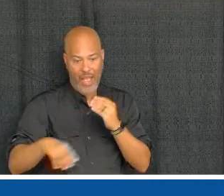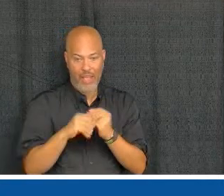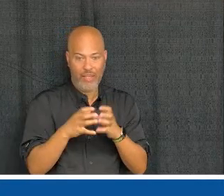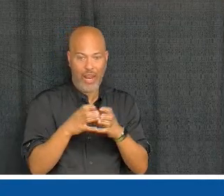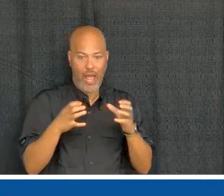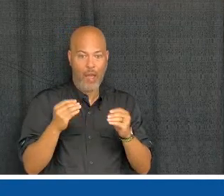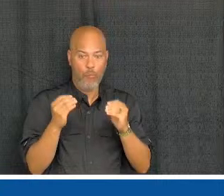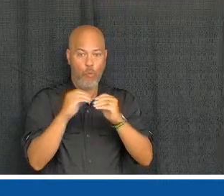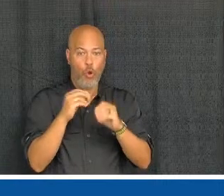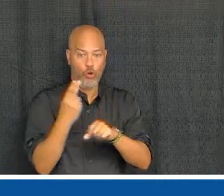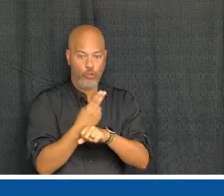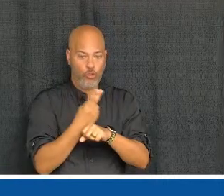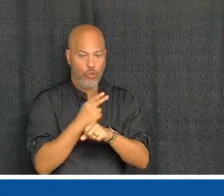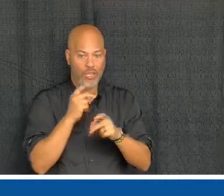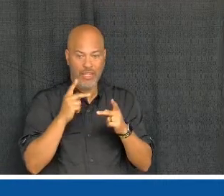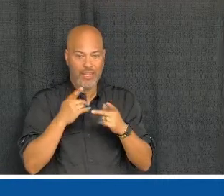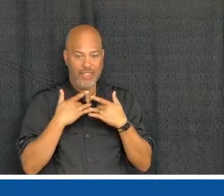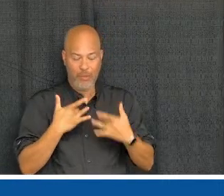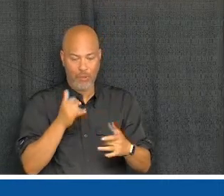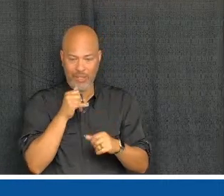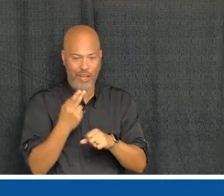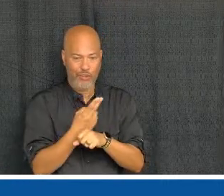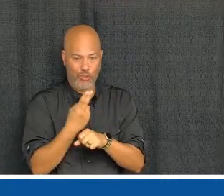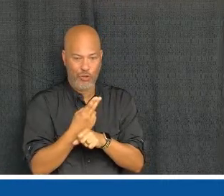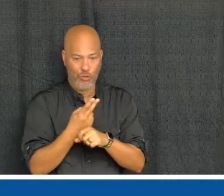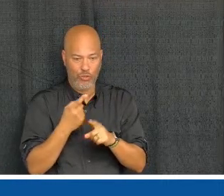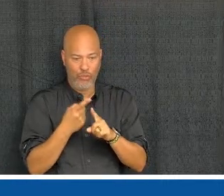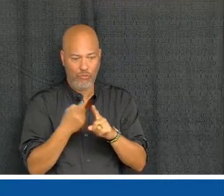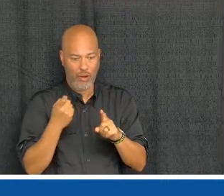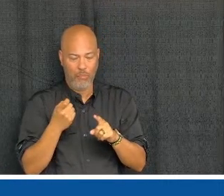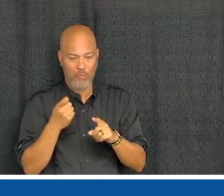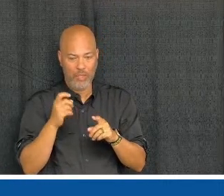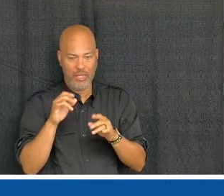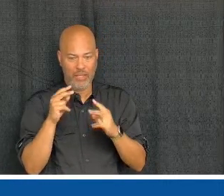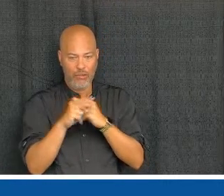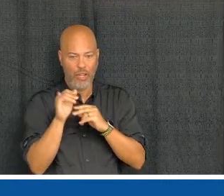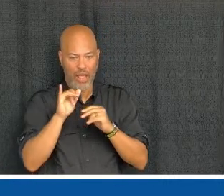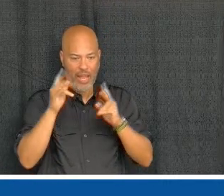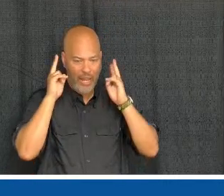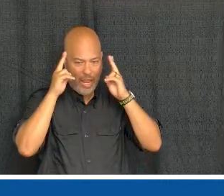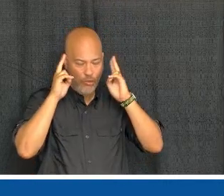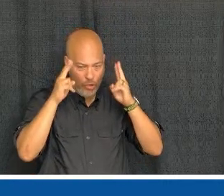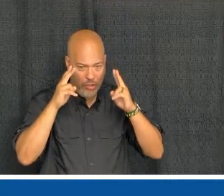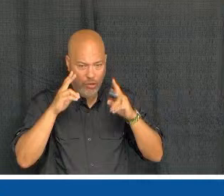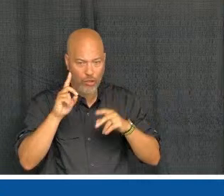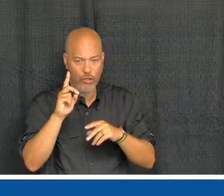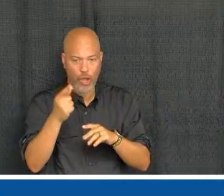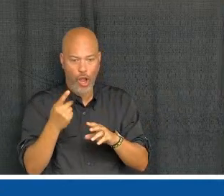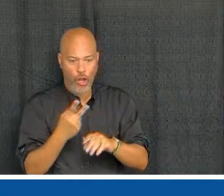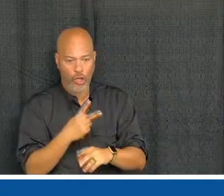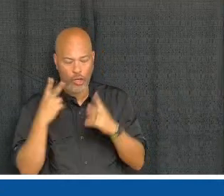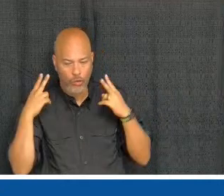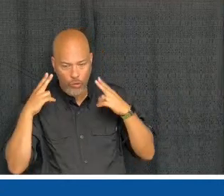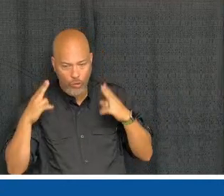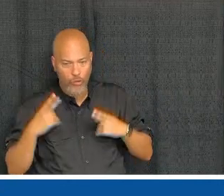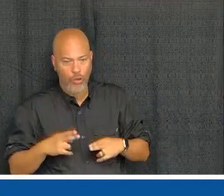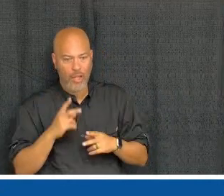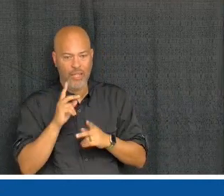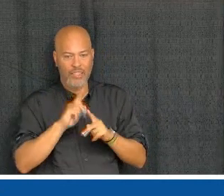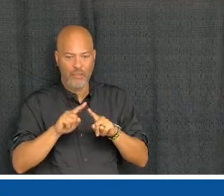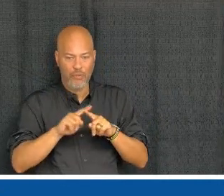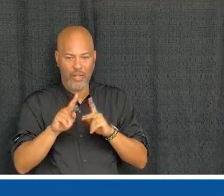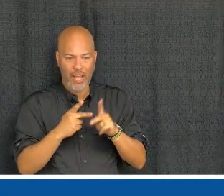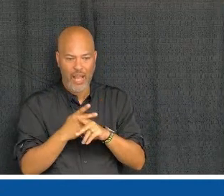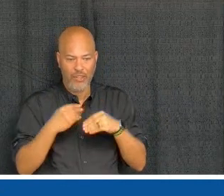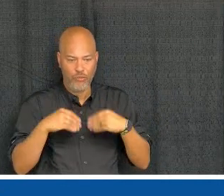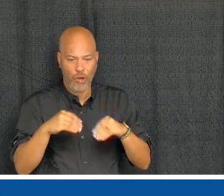are typically not the type of uses you see off in interstate. Things like hairdressers, dog groomers, different types of retail,